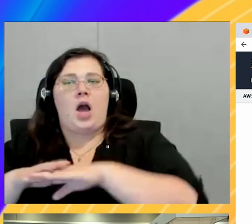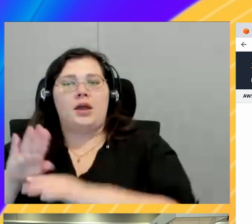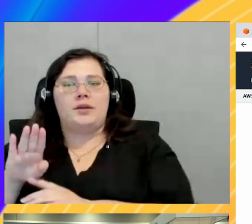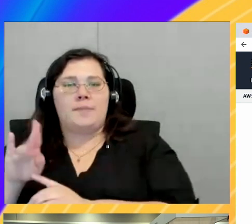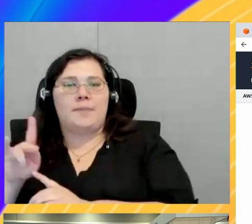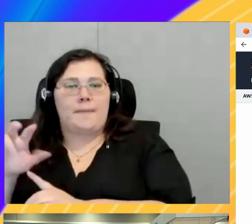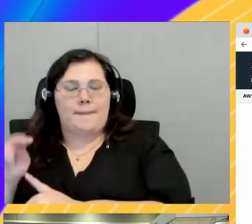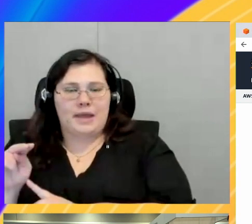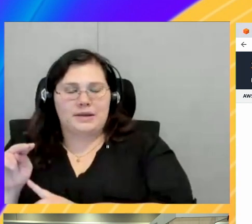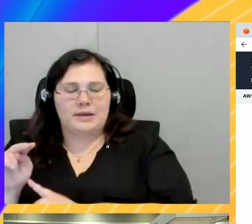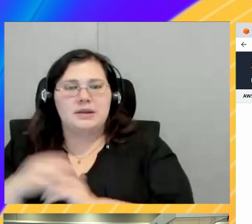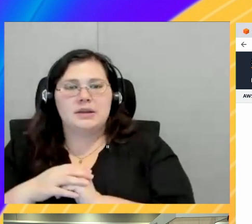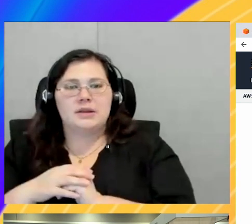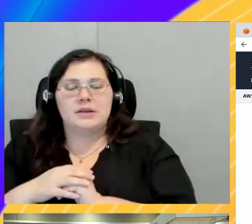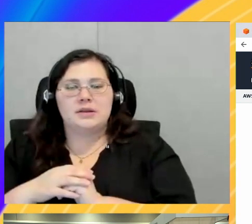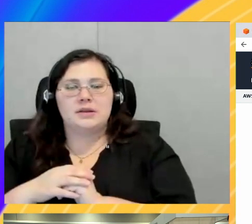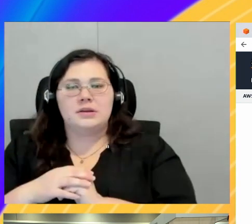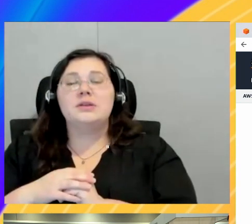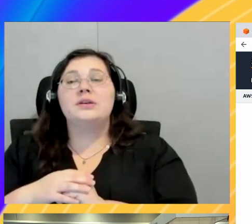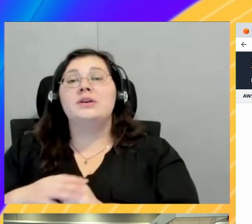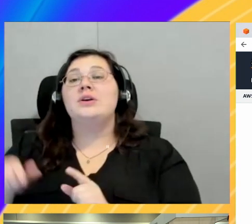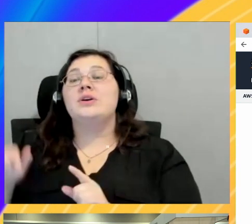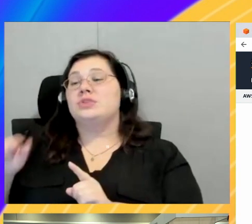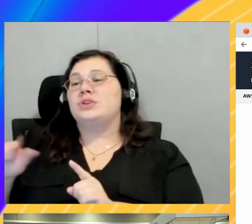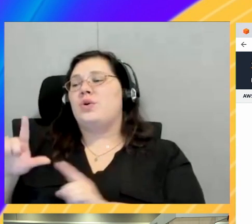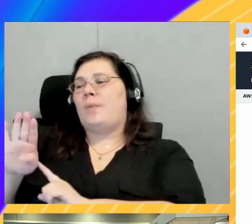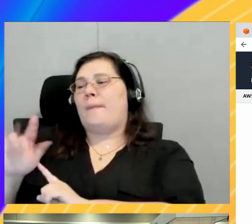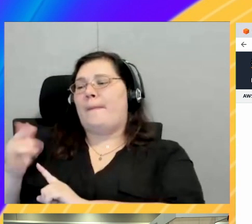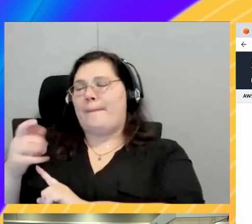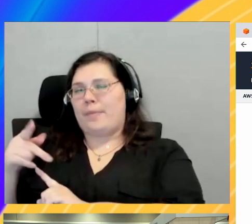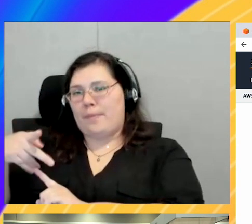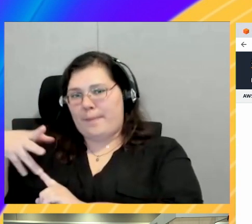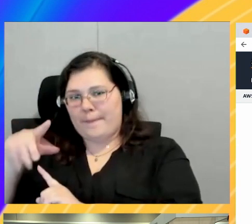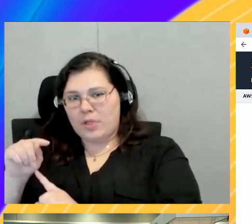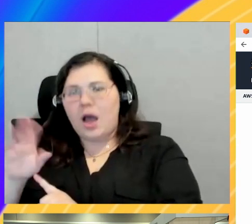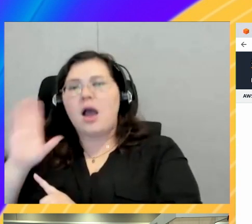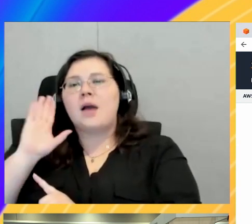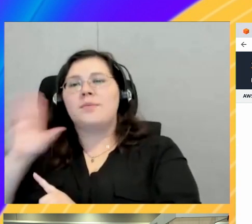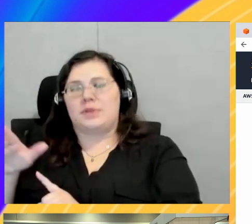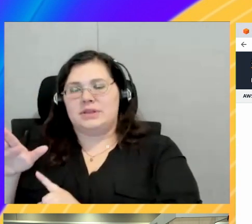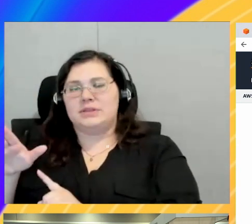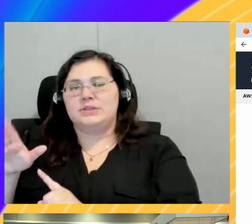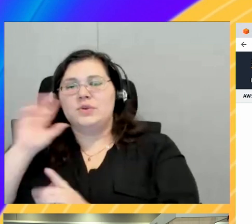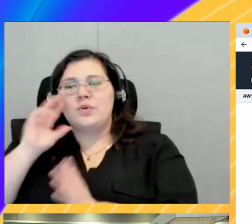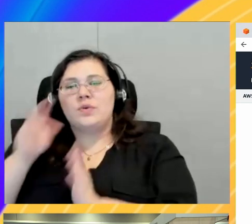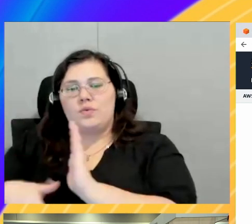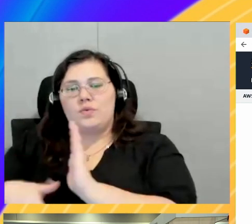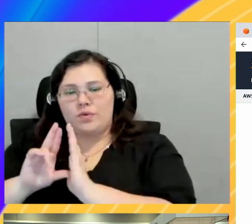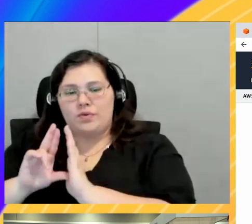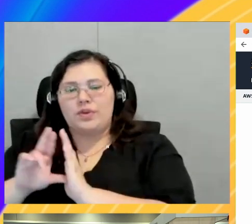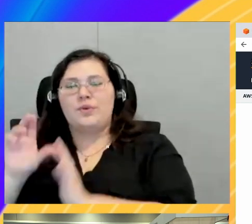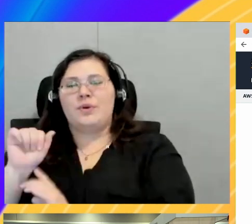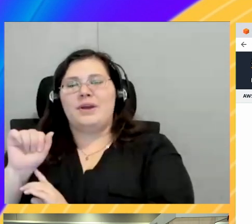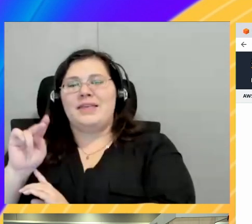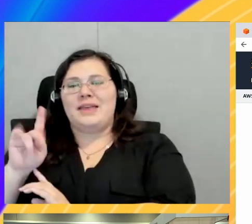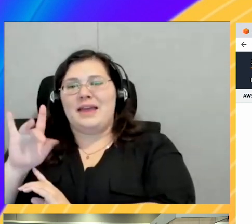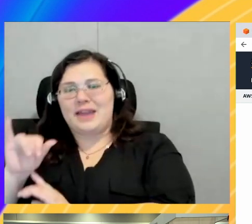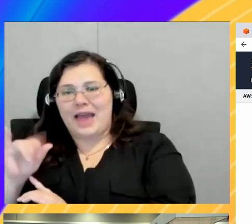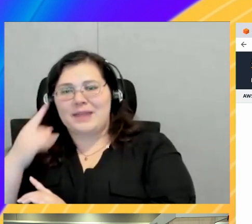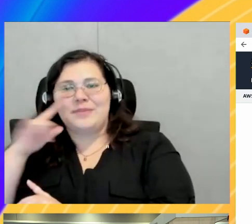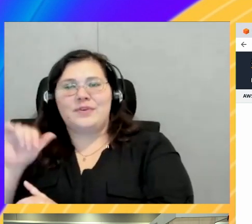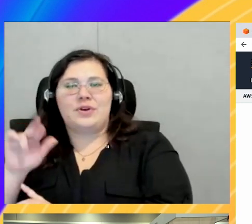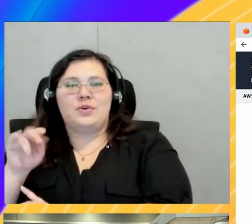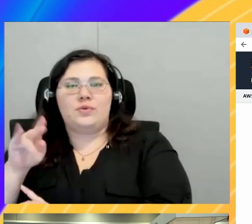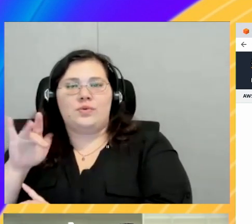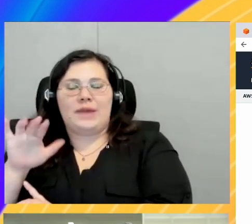this blog post goes over the anatomy of a ransomware event, what a customer would observe if they were impacted